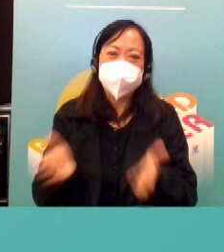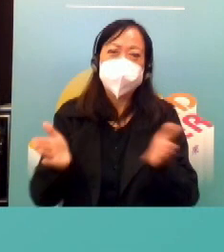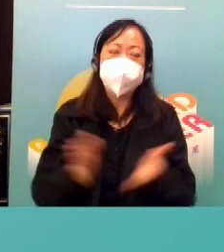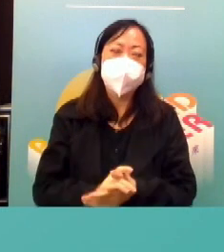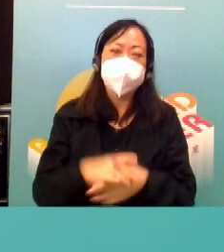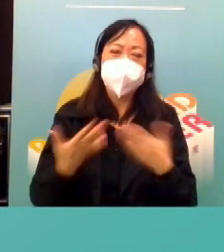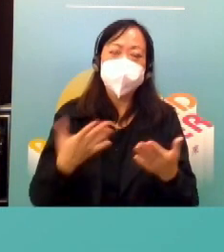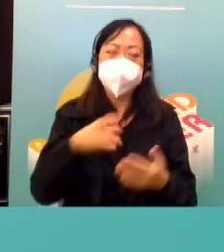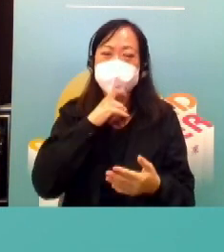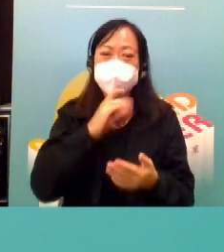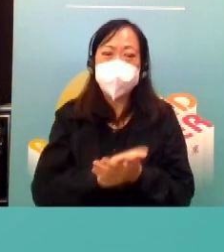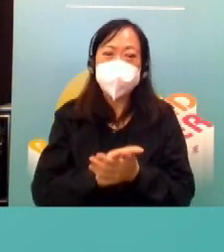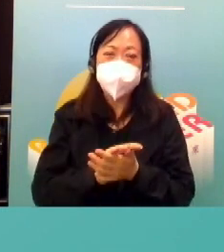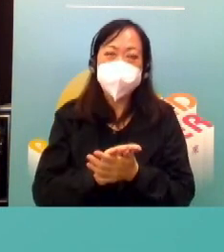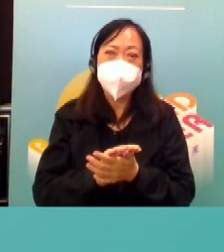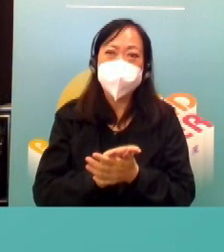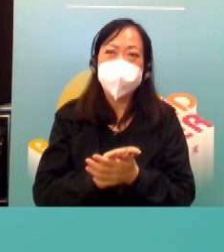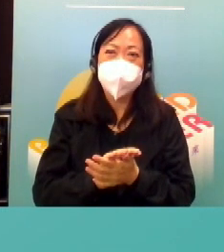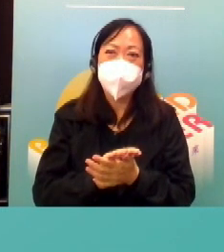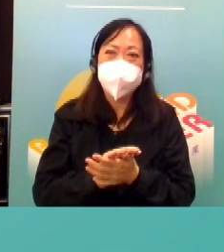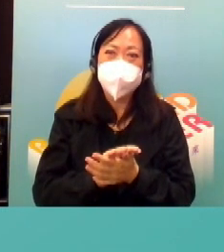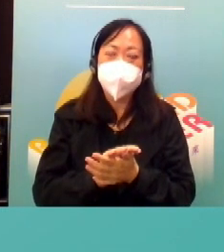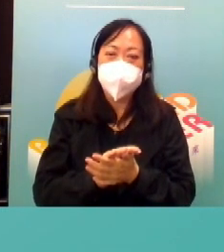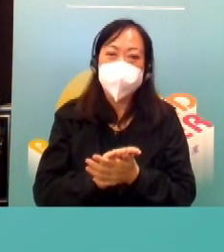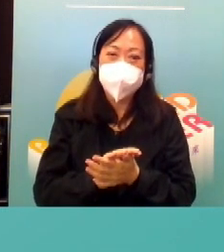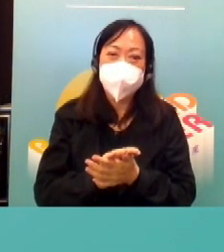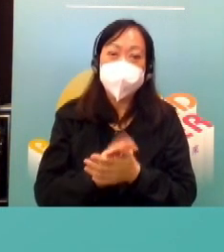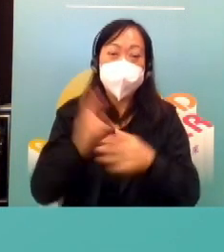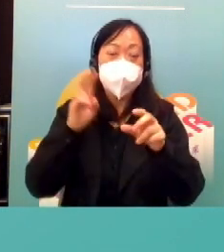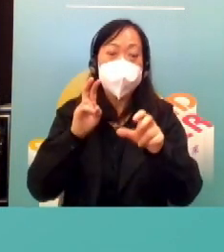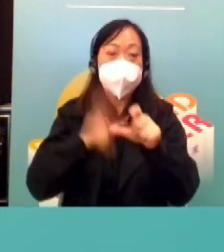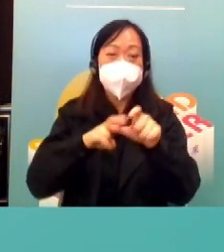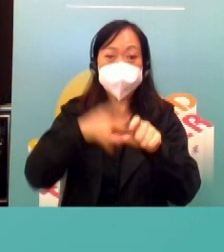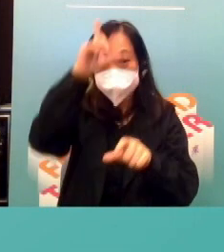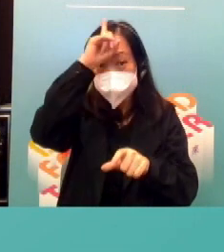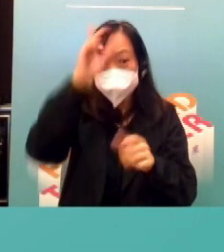an island called Yim Tien Zai, which is known to Hong Kong as a